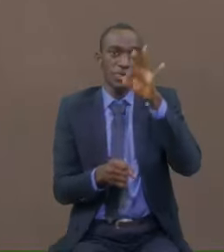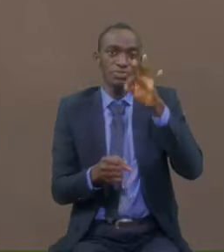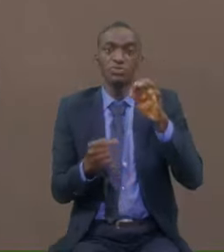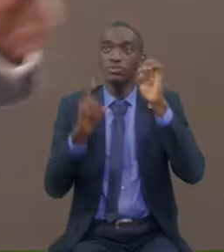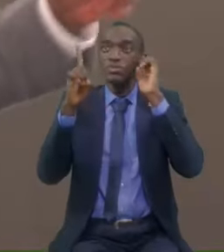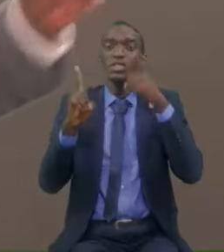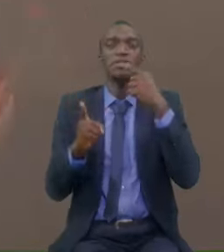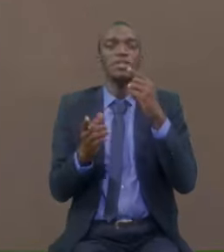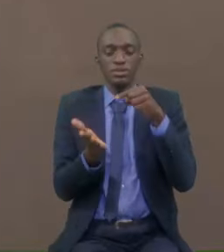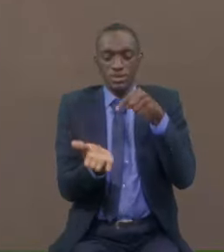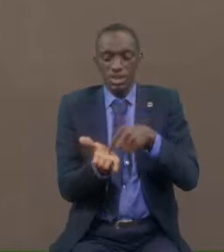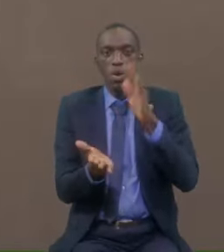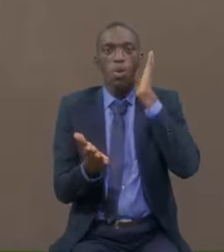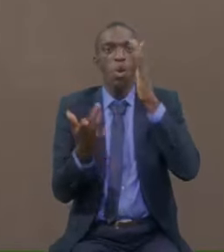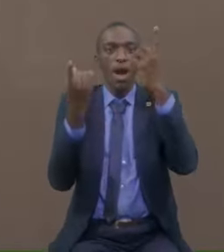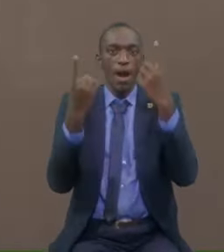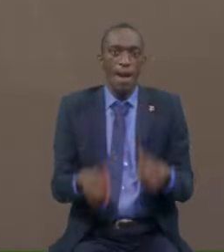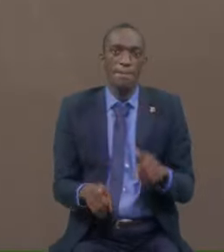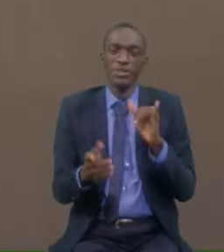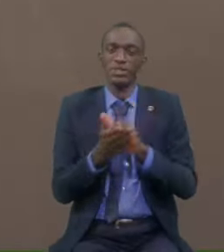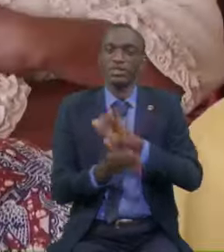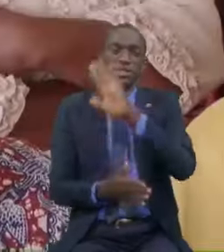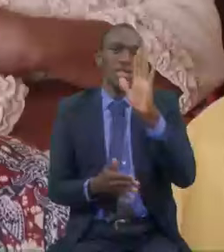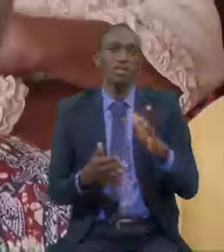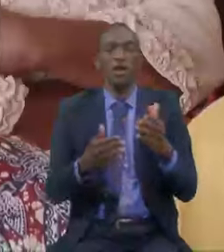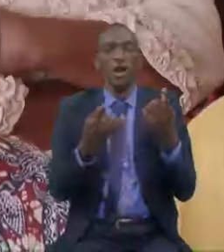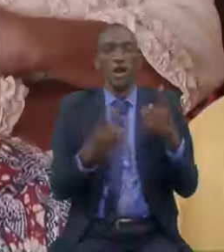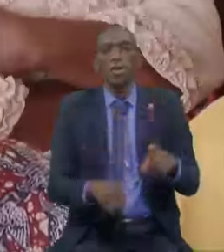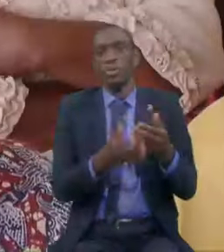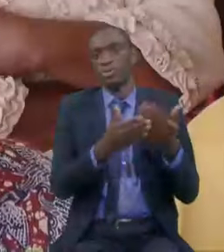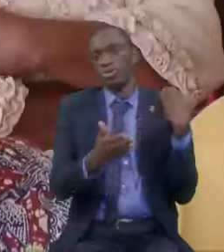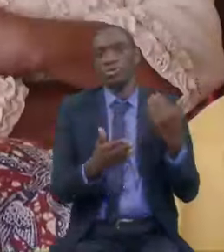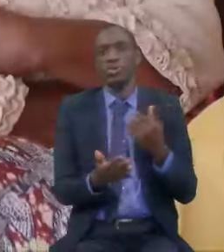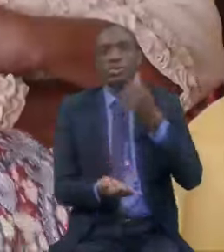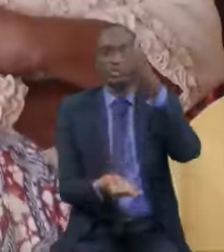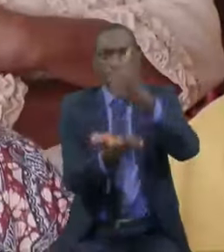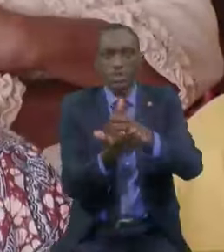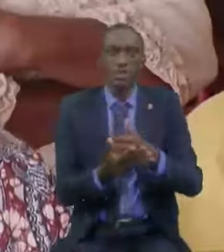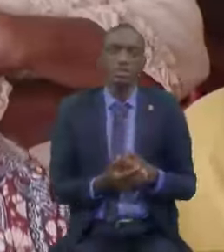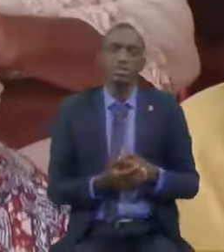happen that never happened before. Amen. Amen.